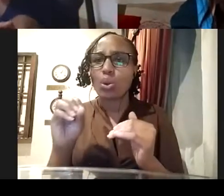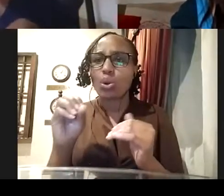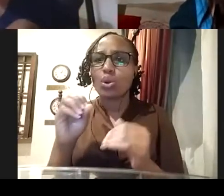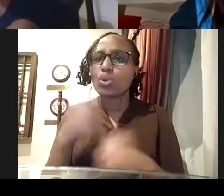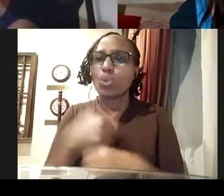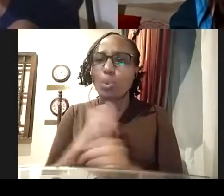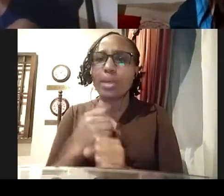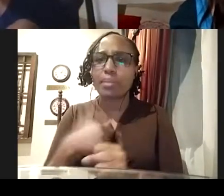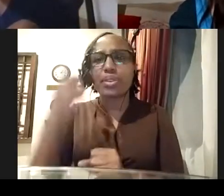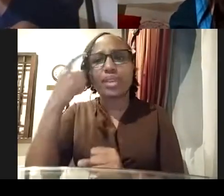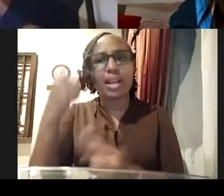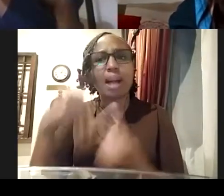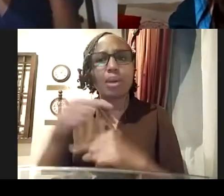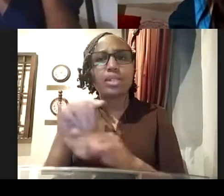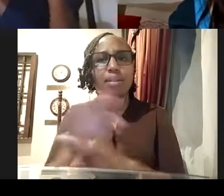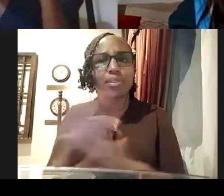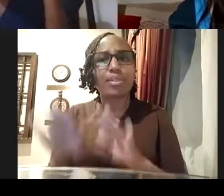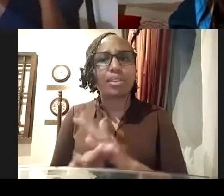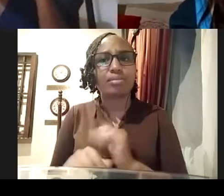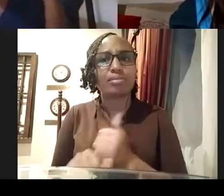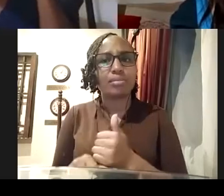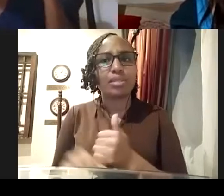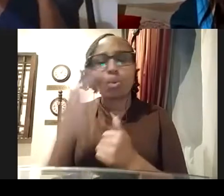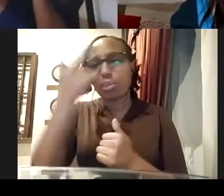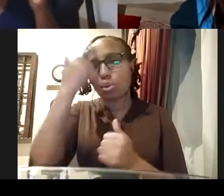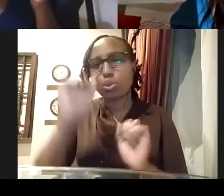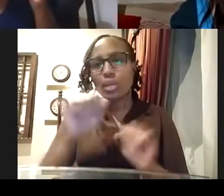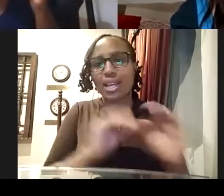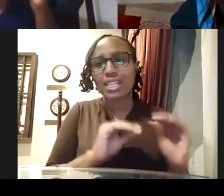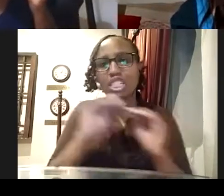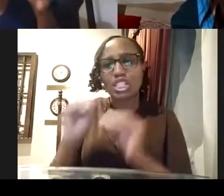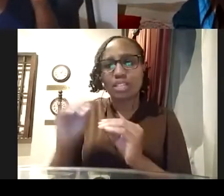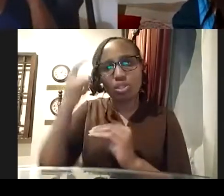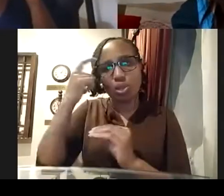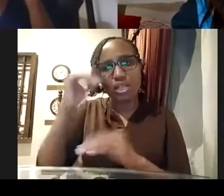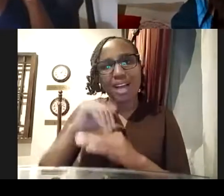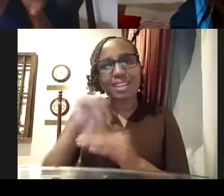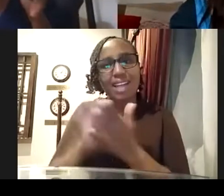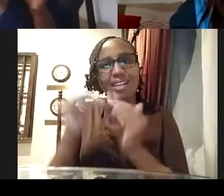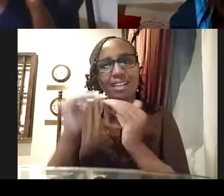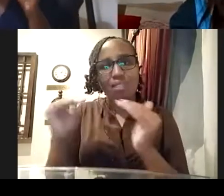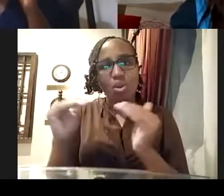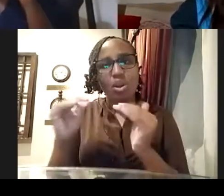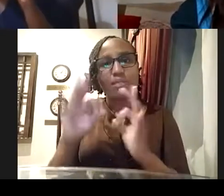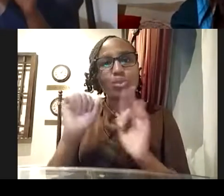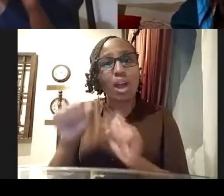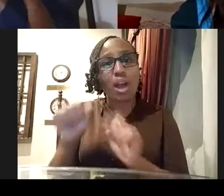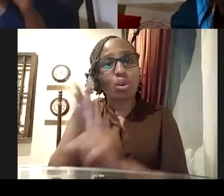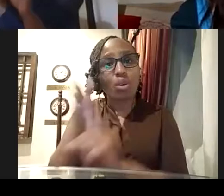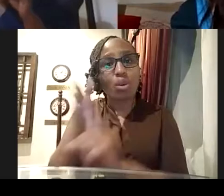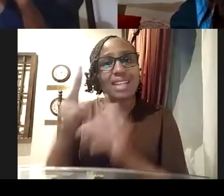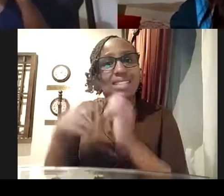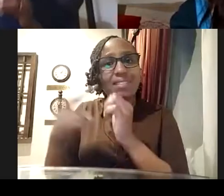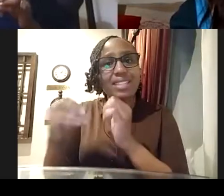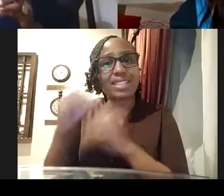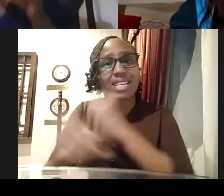about everything. Because if you can shift thought at that level, if you can convince a 70-year-old woman to rethink